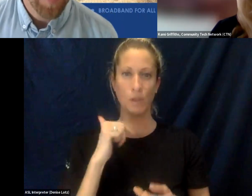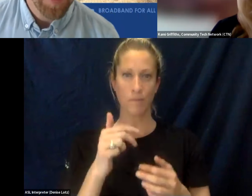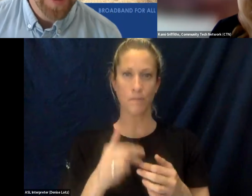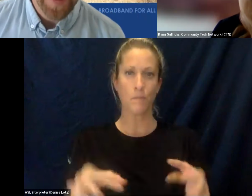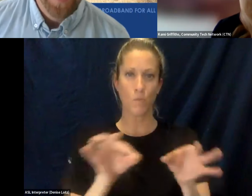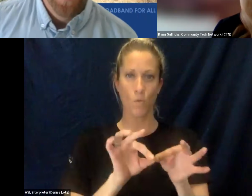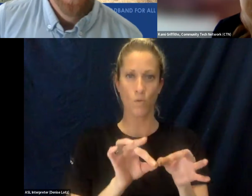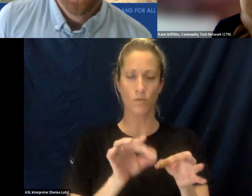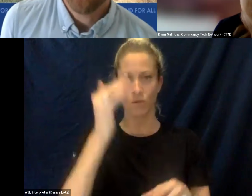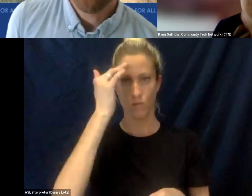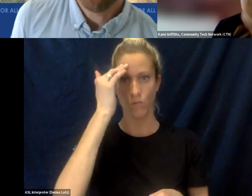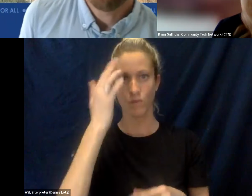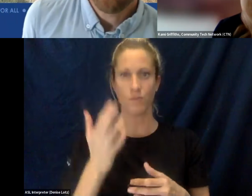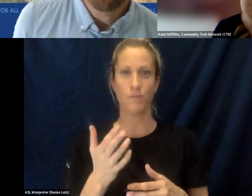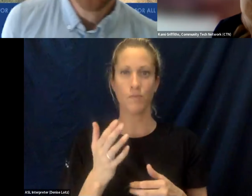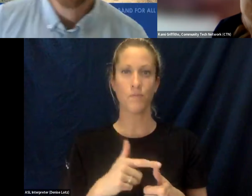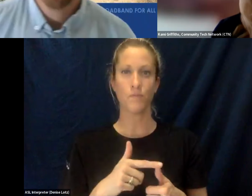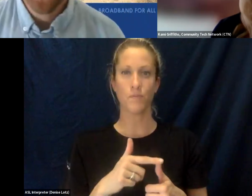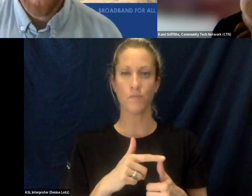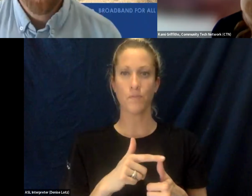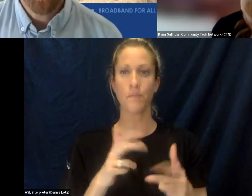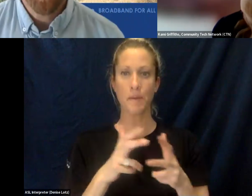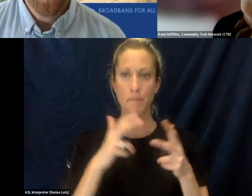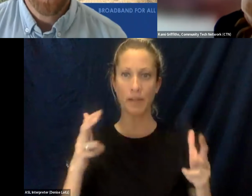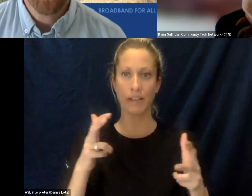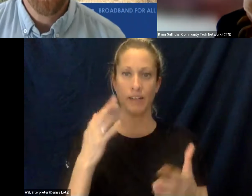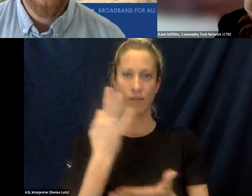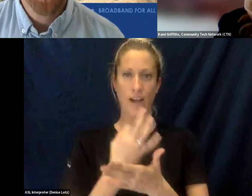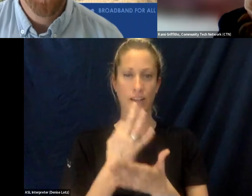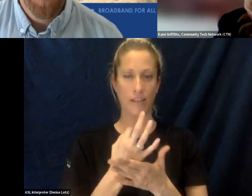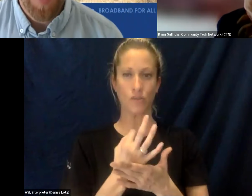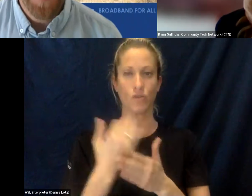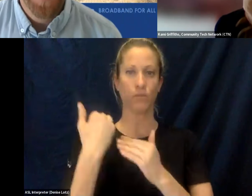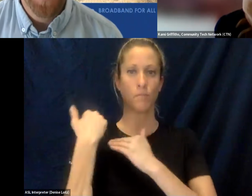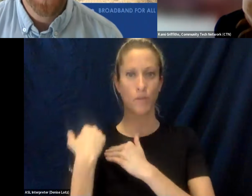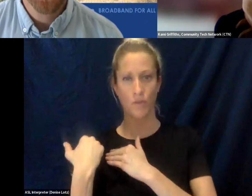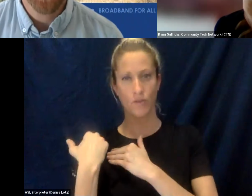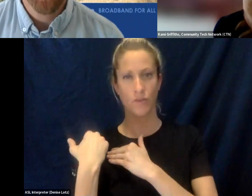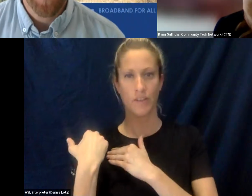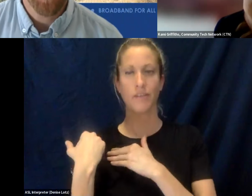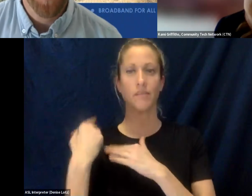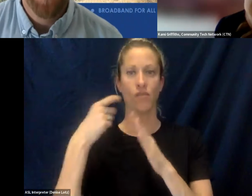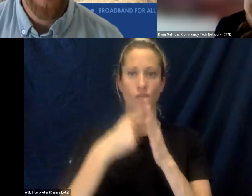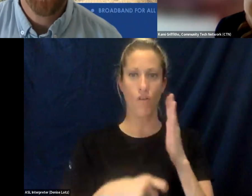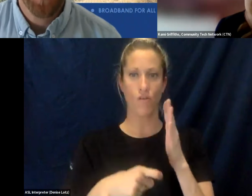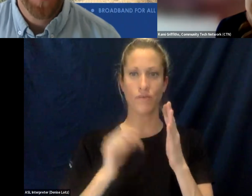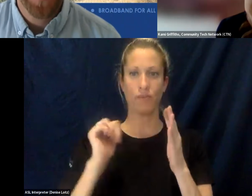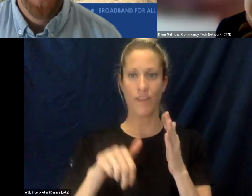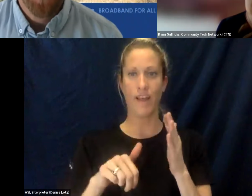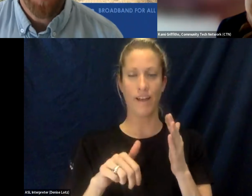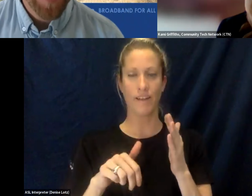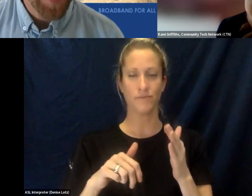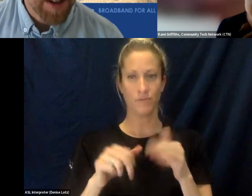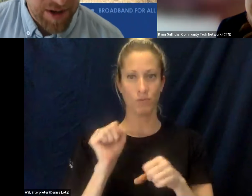also acknowledge, is that a big financial burden and a big financial cost is that groundwork, right? Which